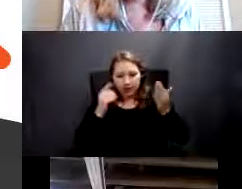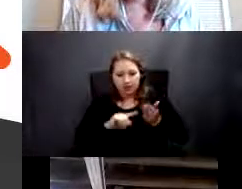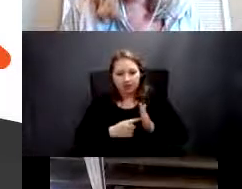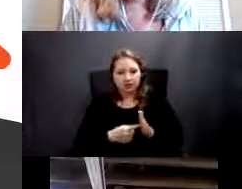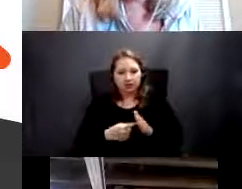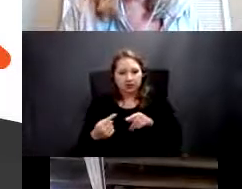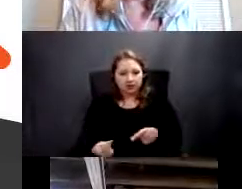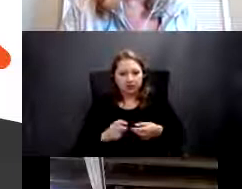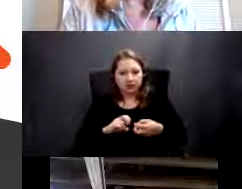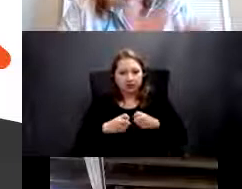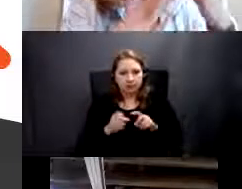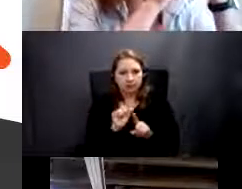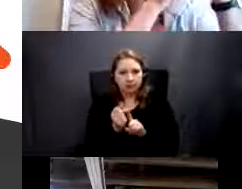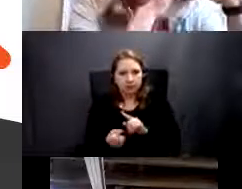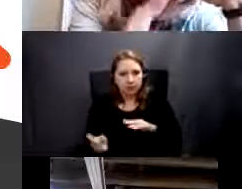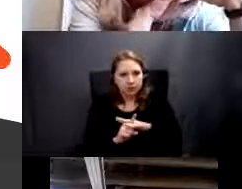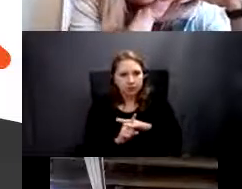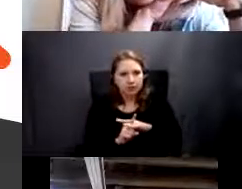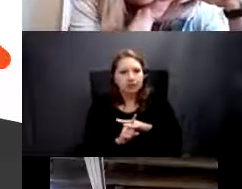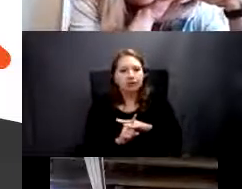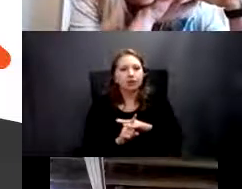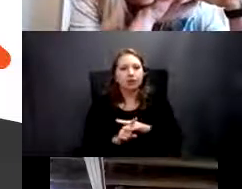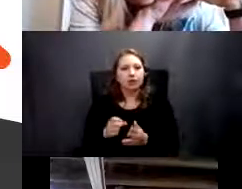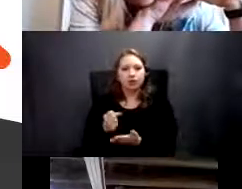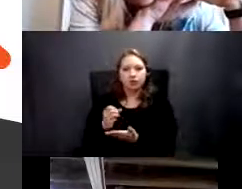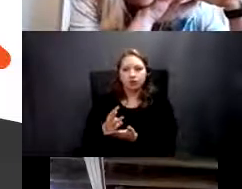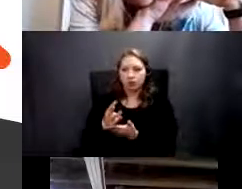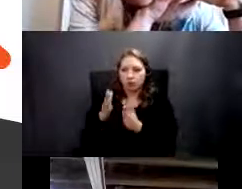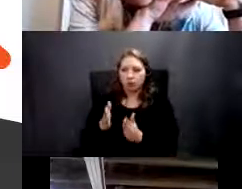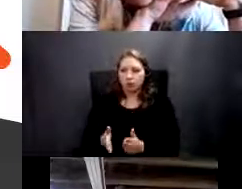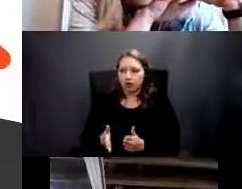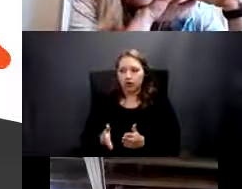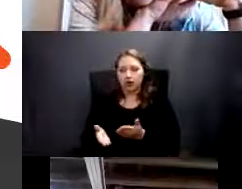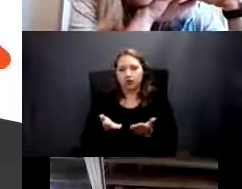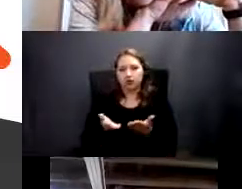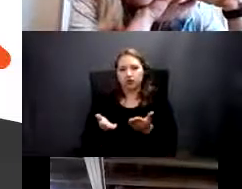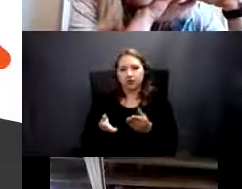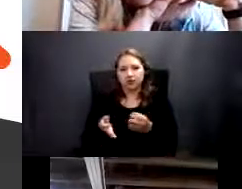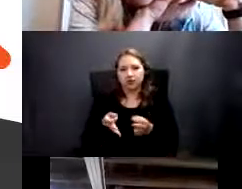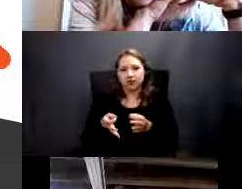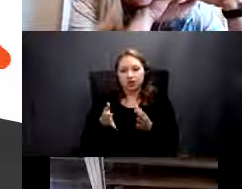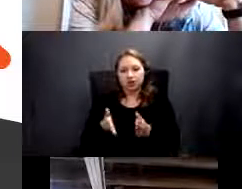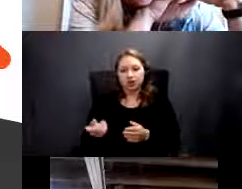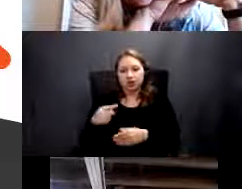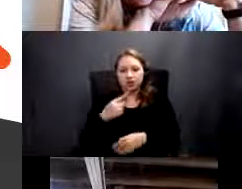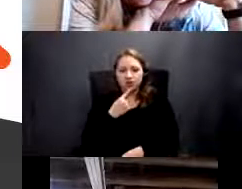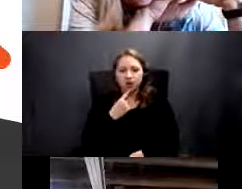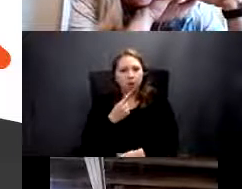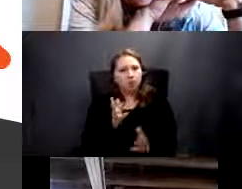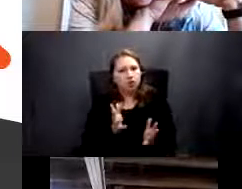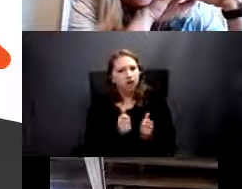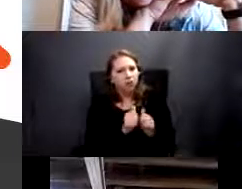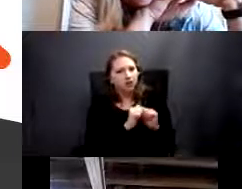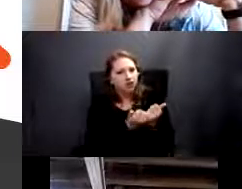situations happening, some of the social workers, the service facilitators would say, well, you know, talk to the people in your agency. And I'm like, I am